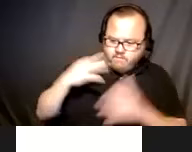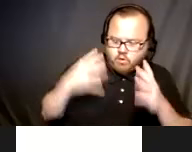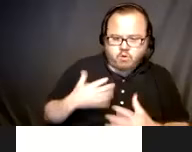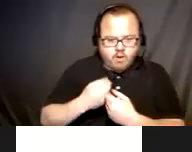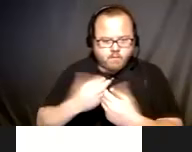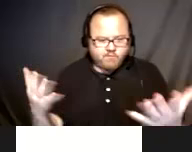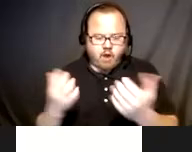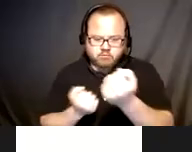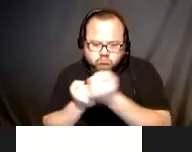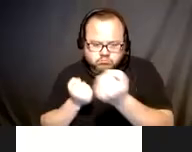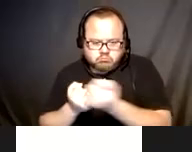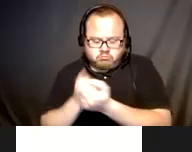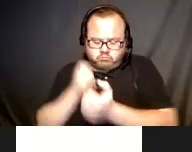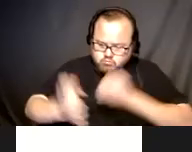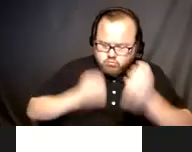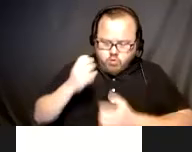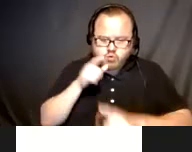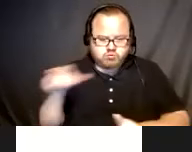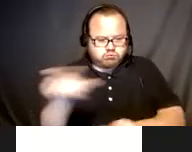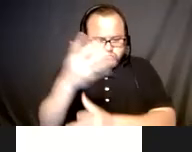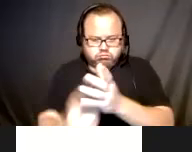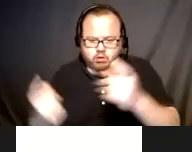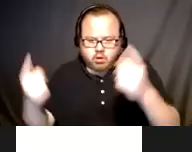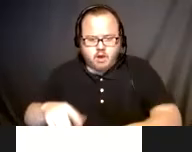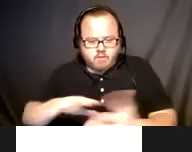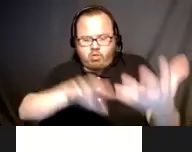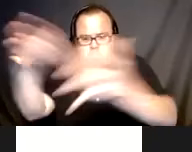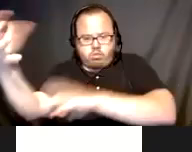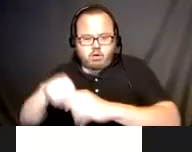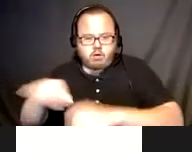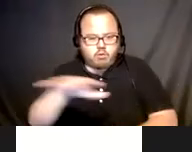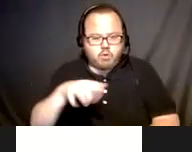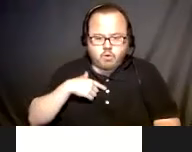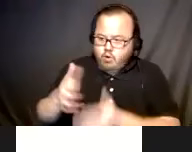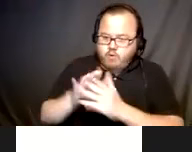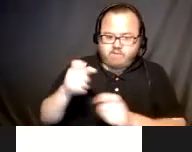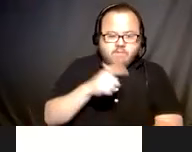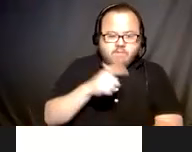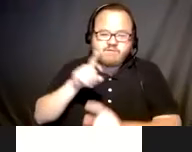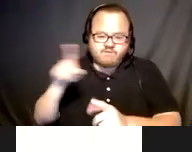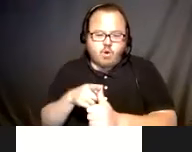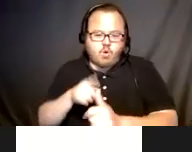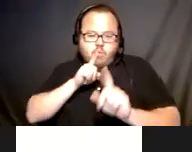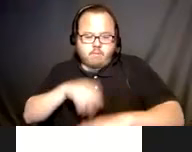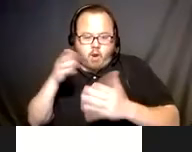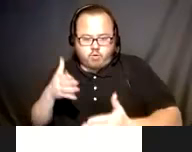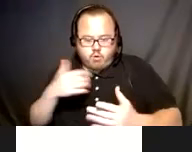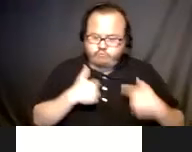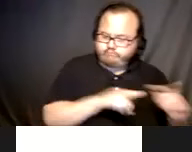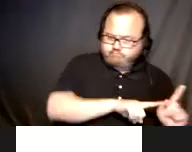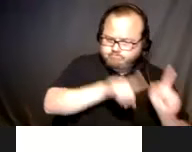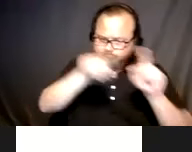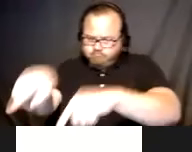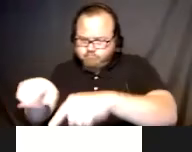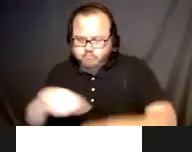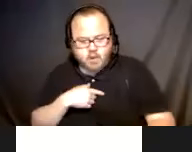practical support to survivors on scenes of traumatic events at the request of first responders. I am really happy to say that